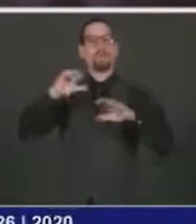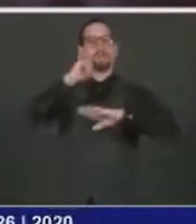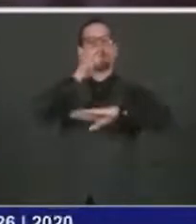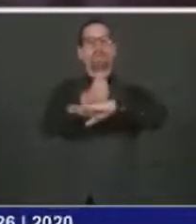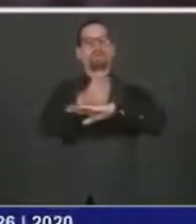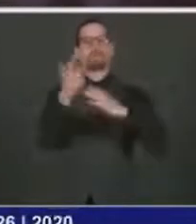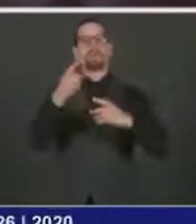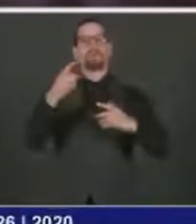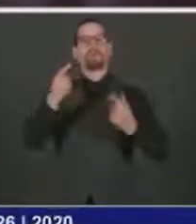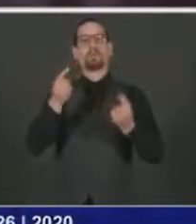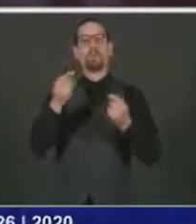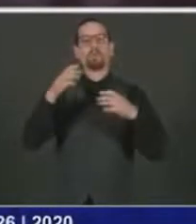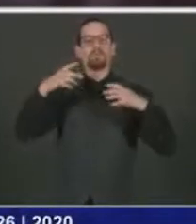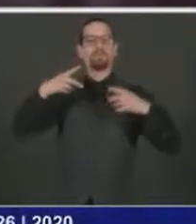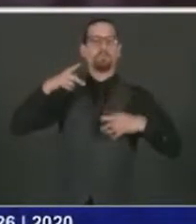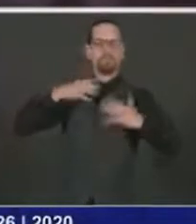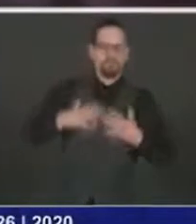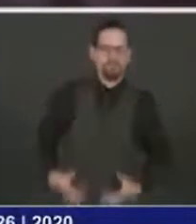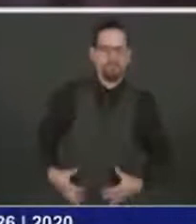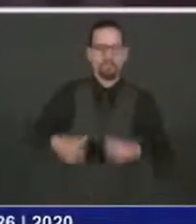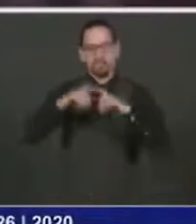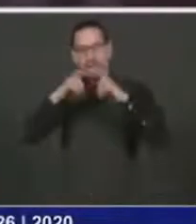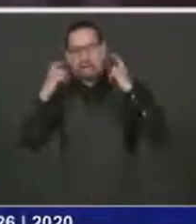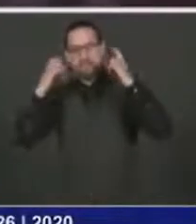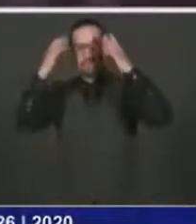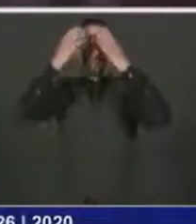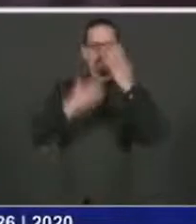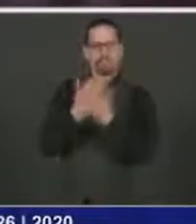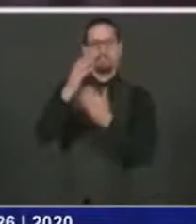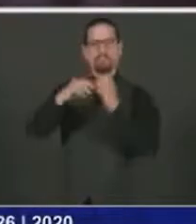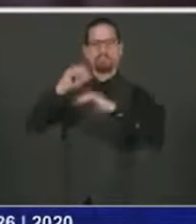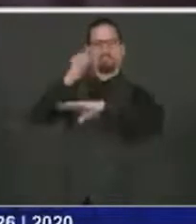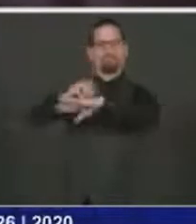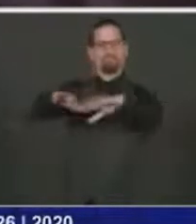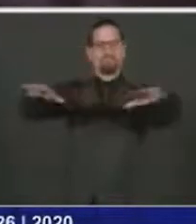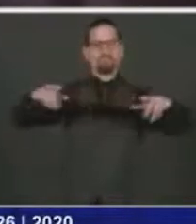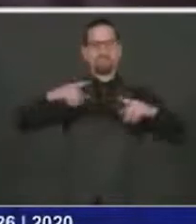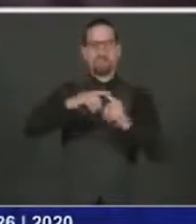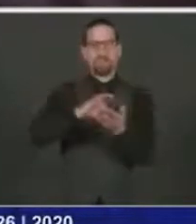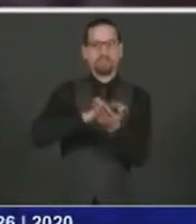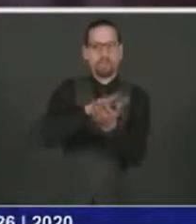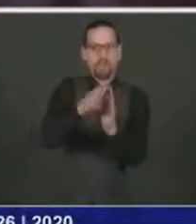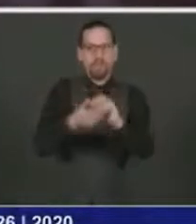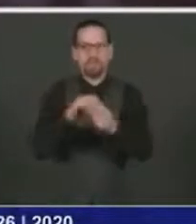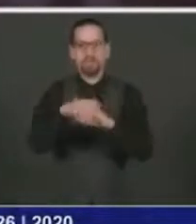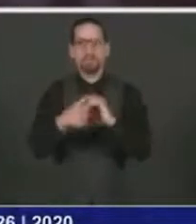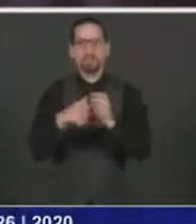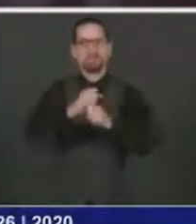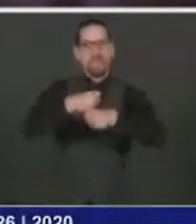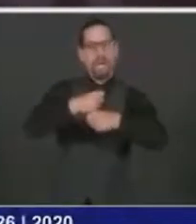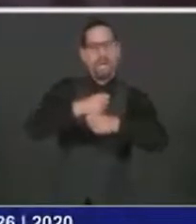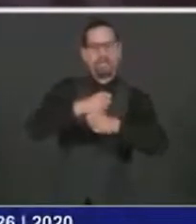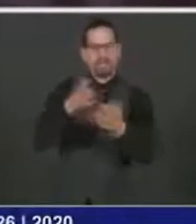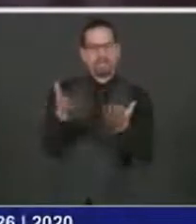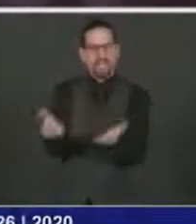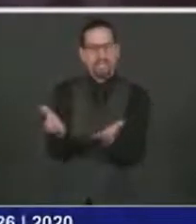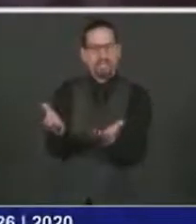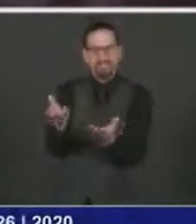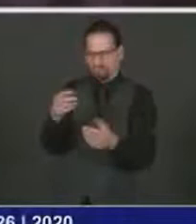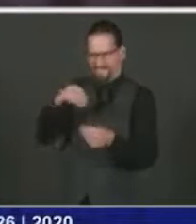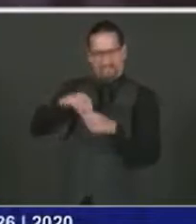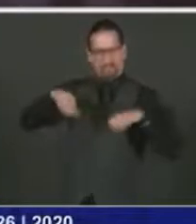their own hand sanitizing bottling operation at the campus gym, which was a very